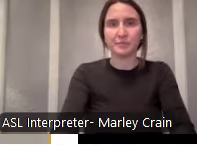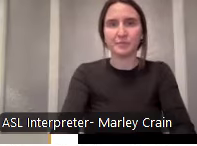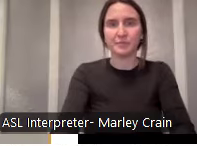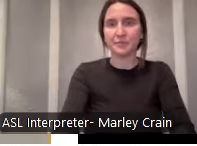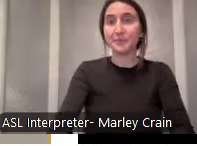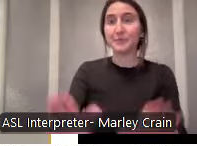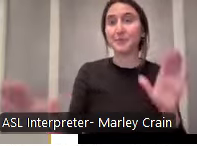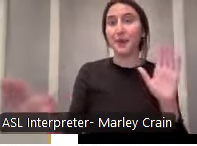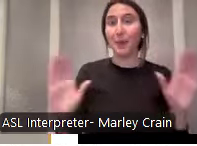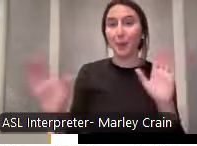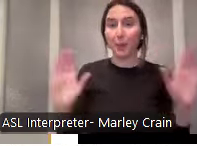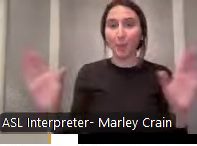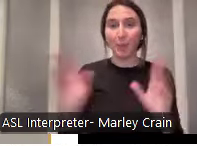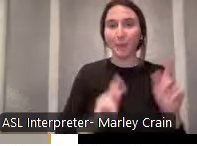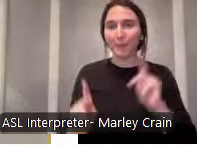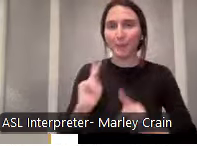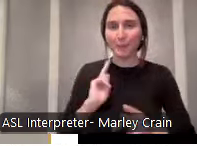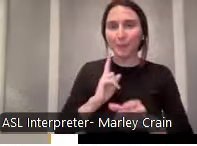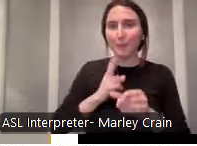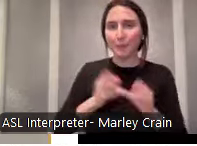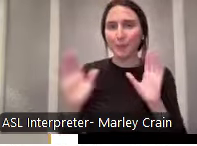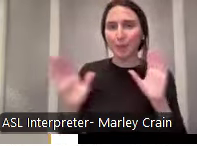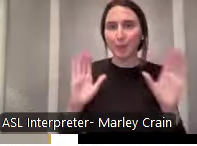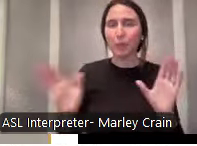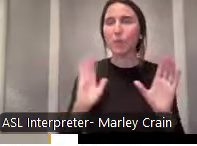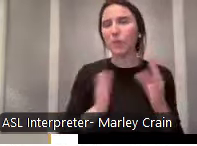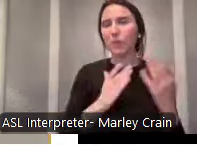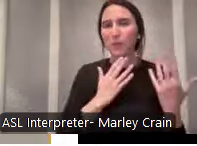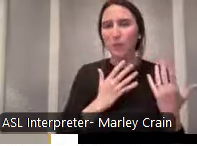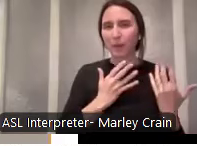We're going to be waiting a few minutes to start.